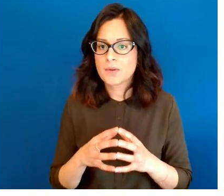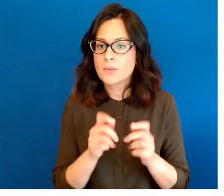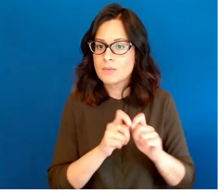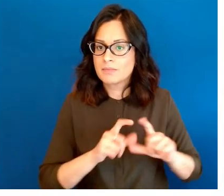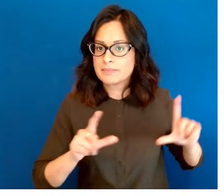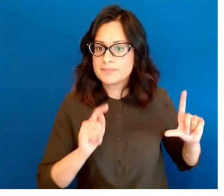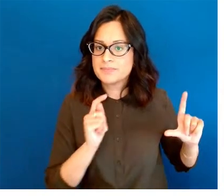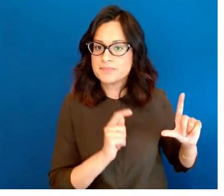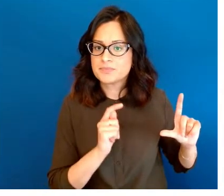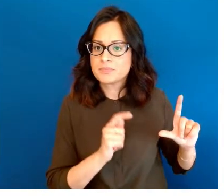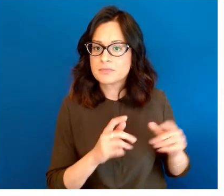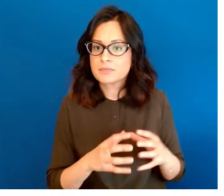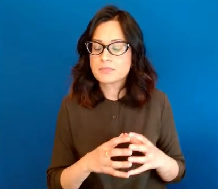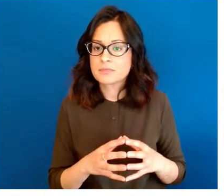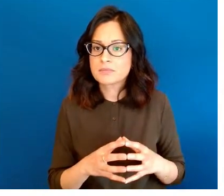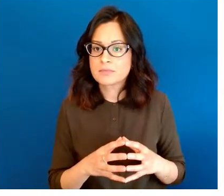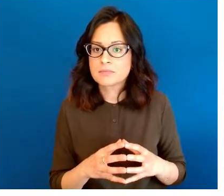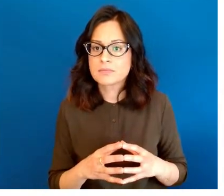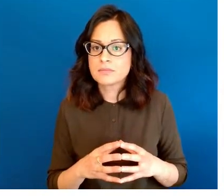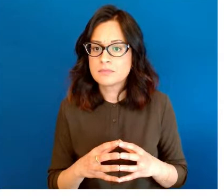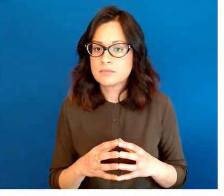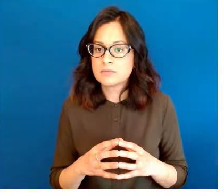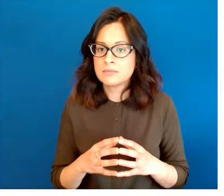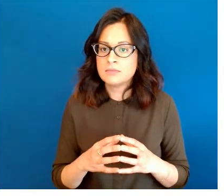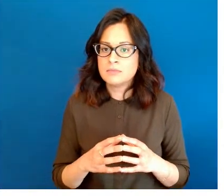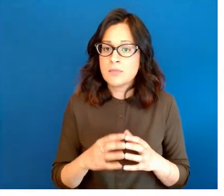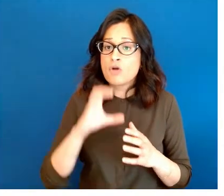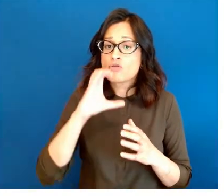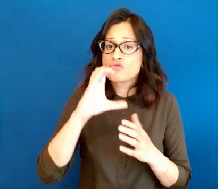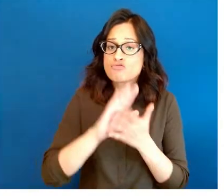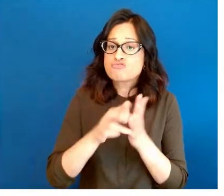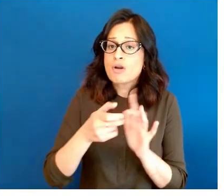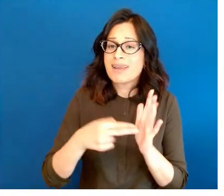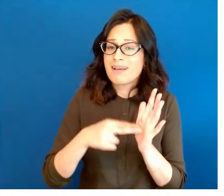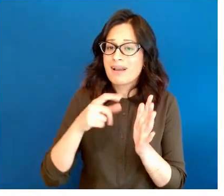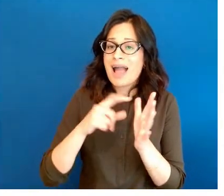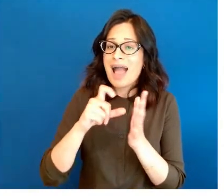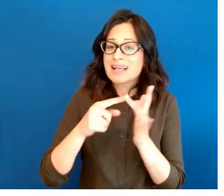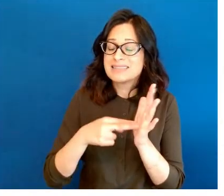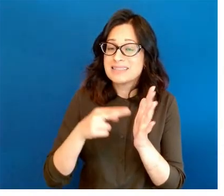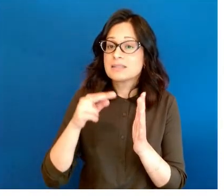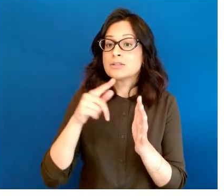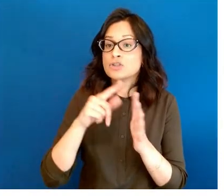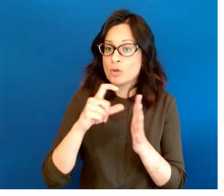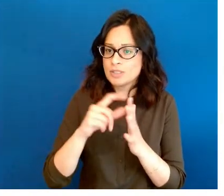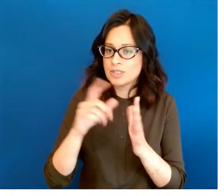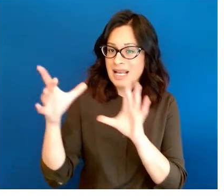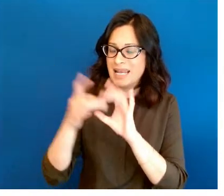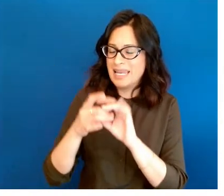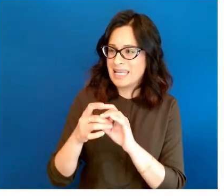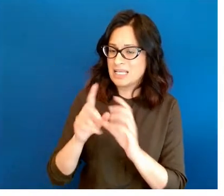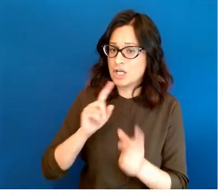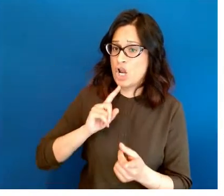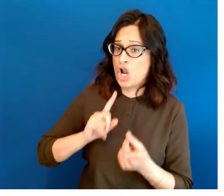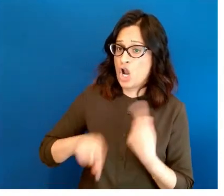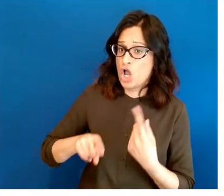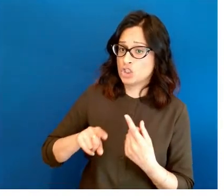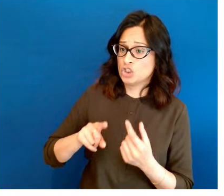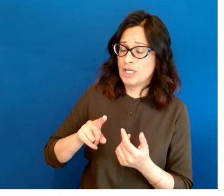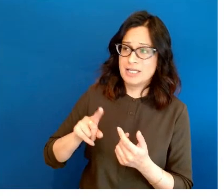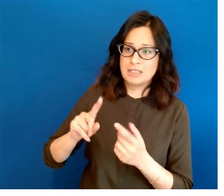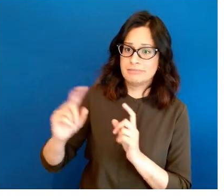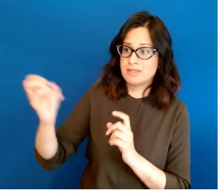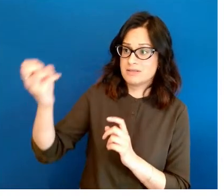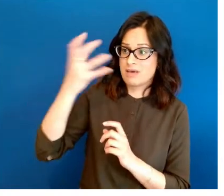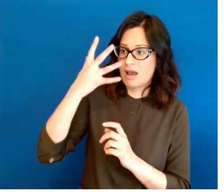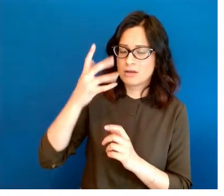So chronic actinic dermatitis is what I mentioned as an allergy to sunlight. It's reasonably uncommon, and it's usually actually